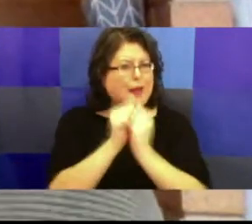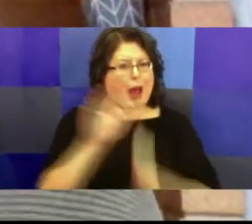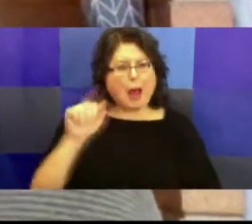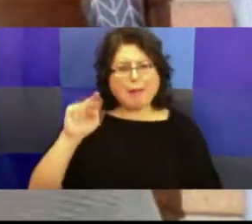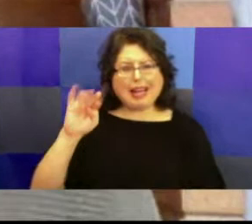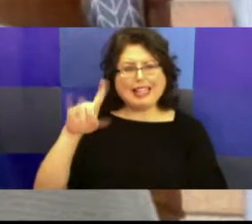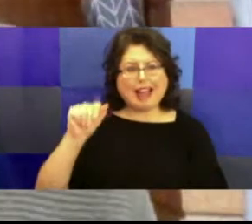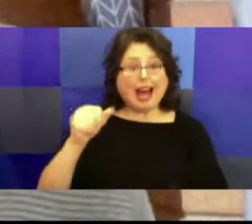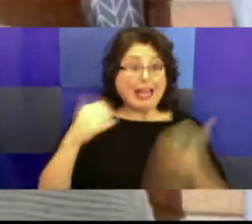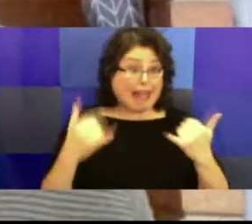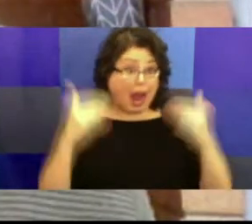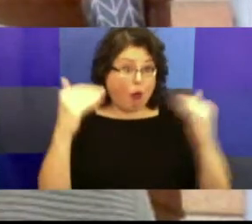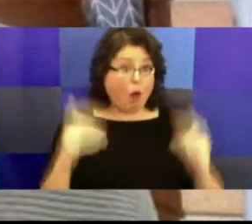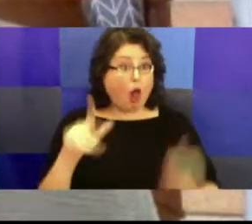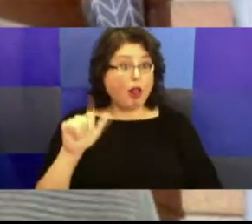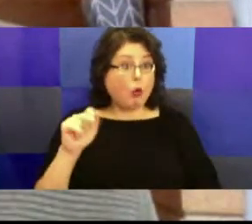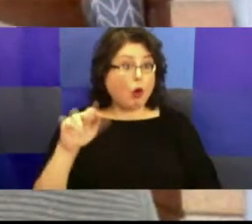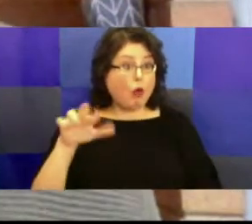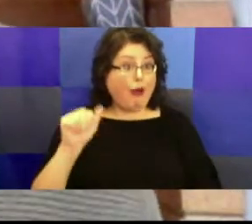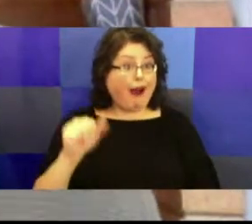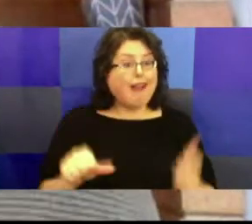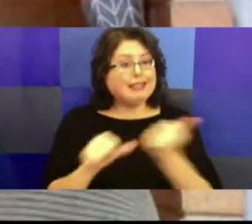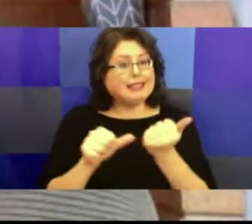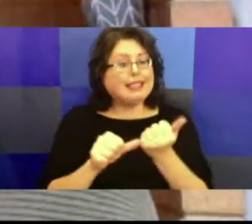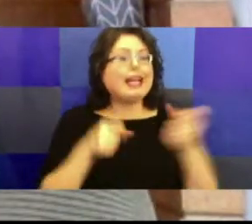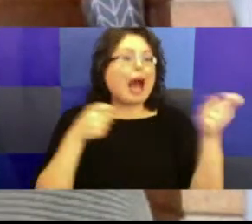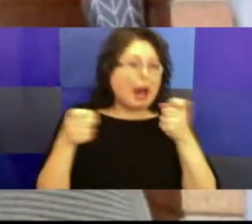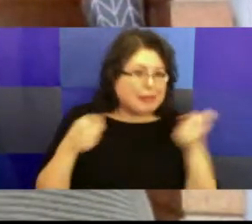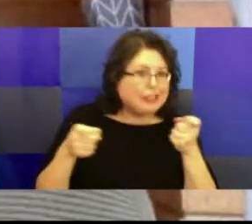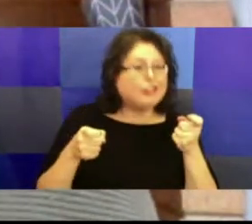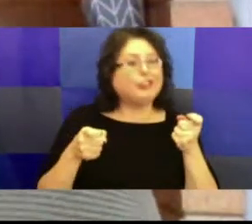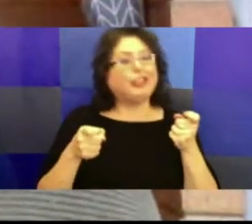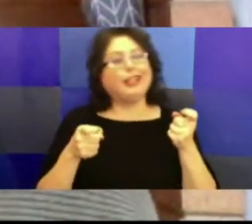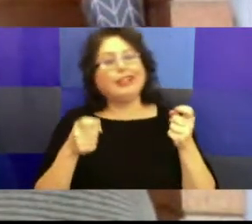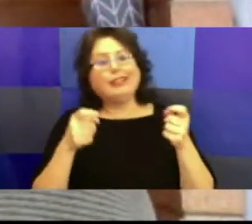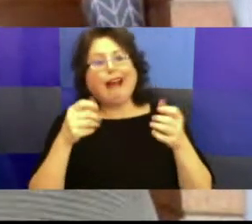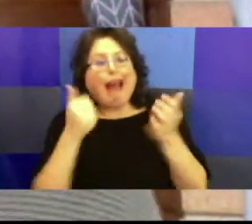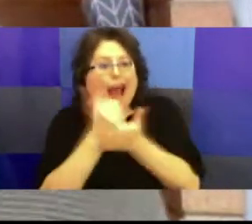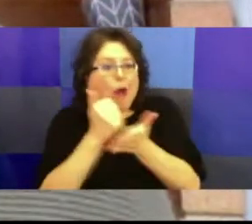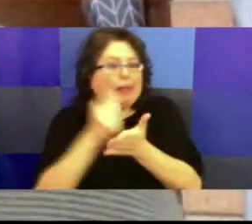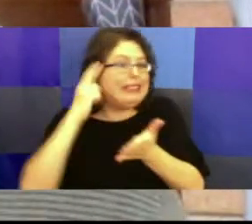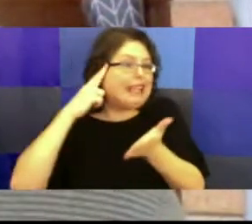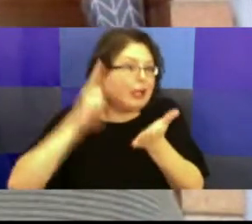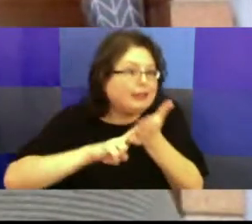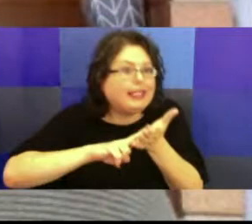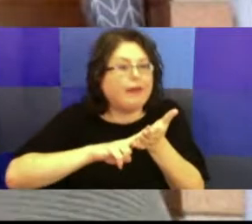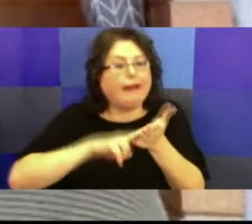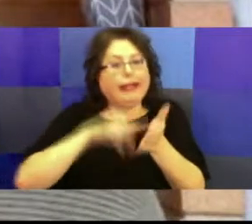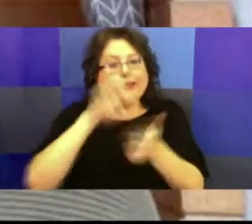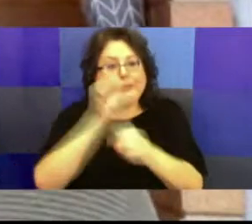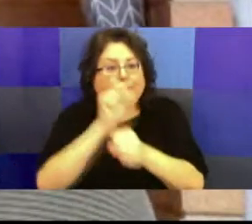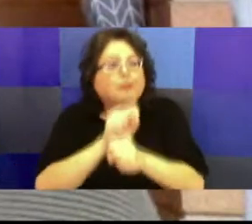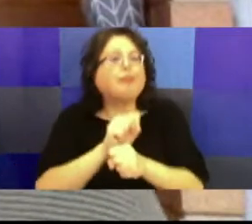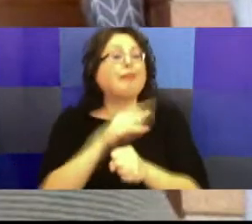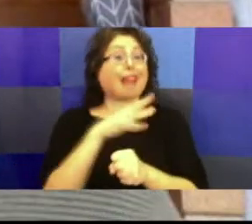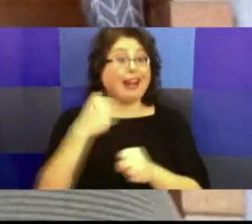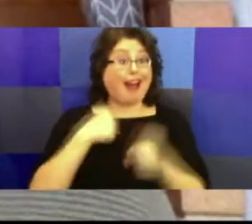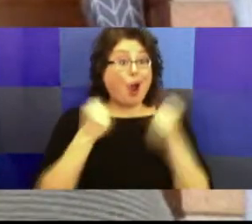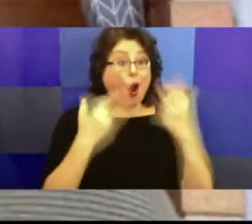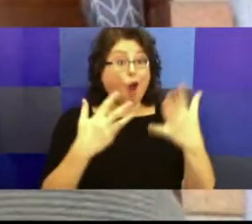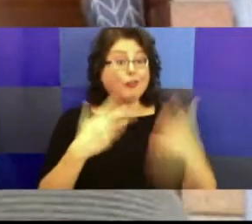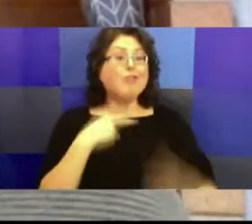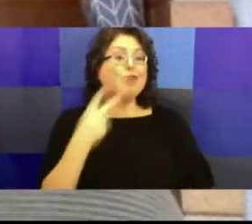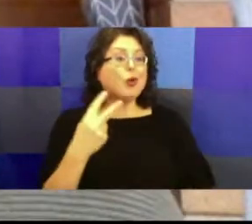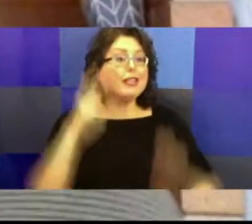well on assisting in administrative tasks and helping with secretarial tasks. And I offer a voice for the students